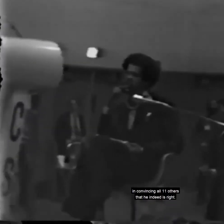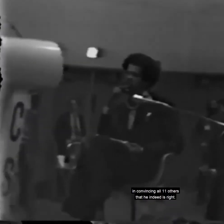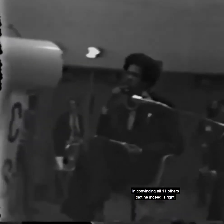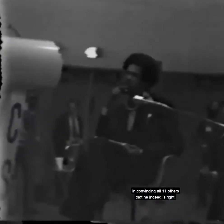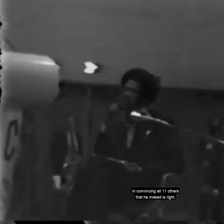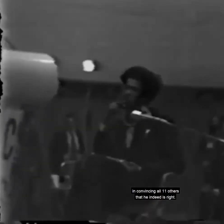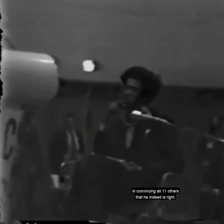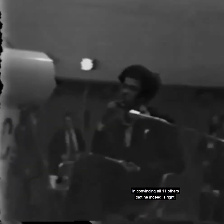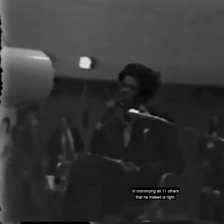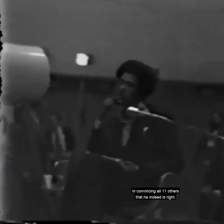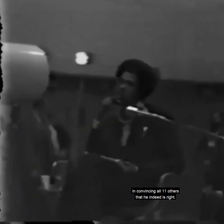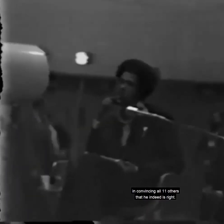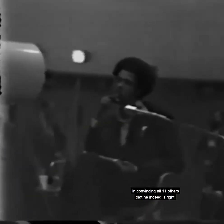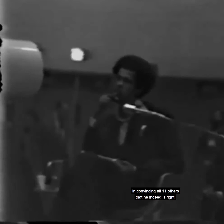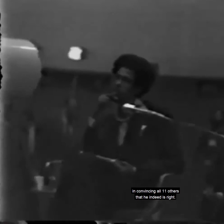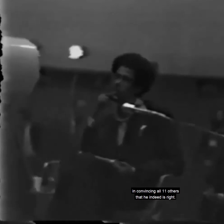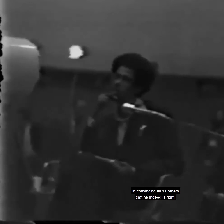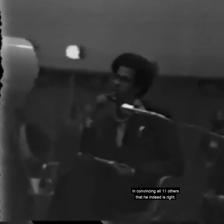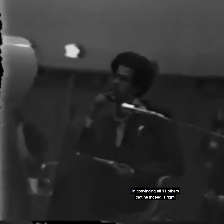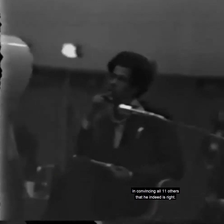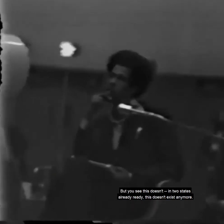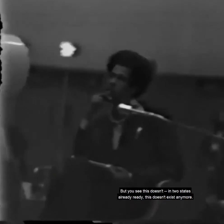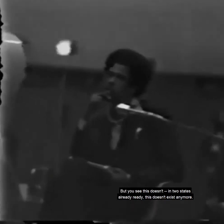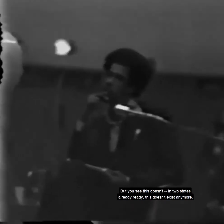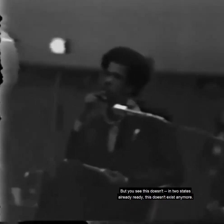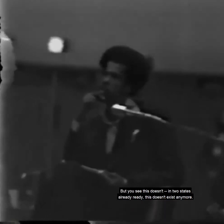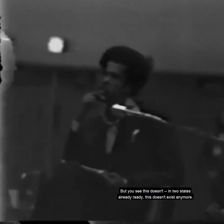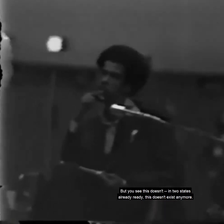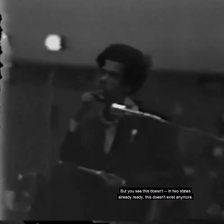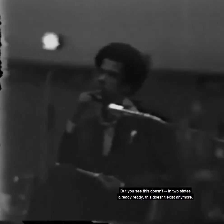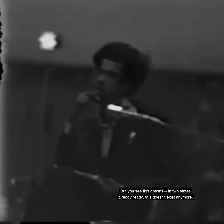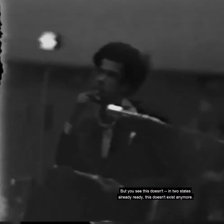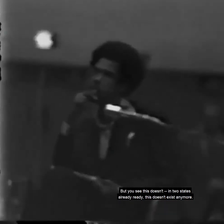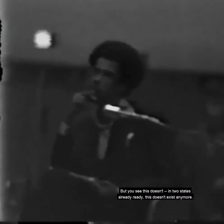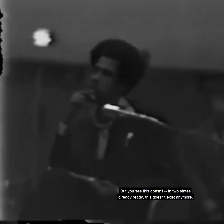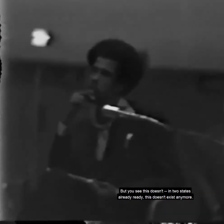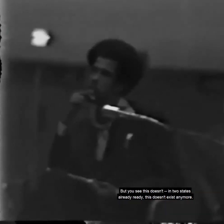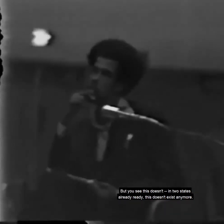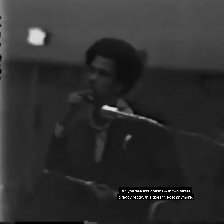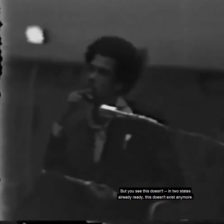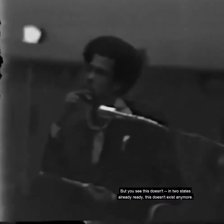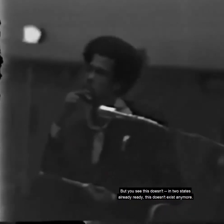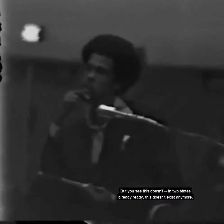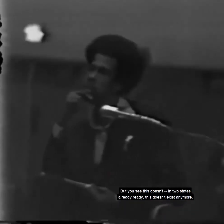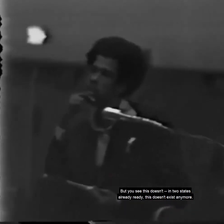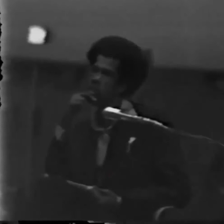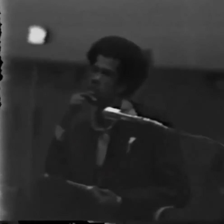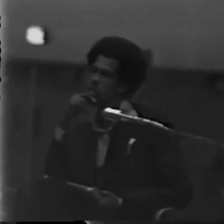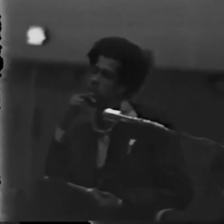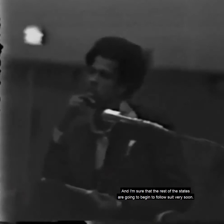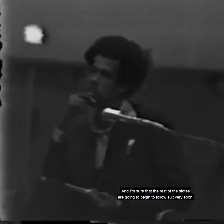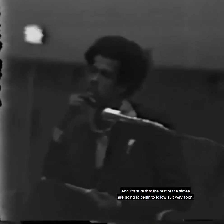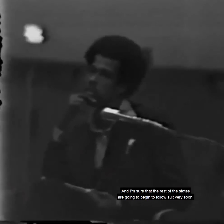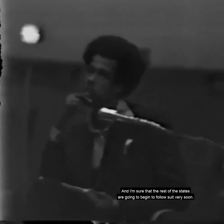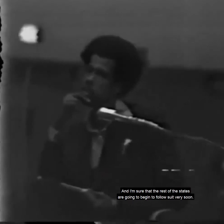all 11 others that he indeed is right. But you see, this in two states already, this doesn't exist anymore.